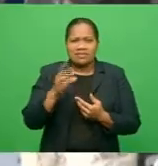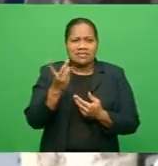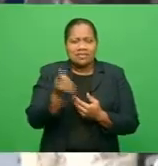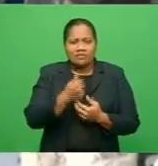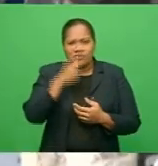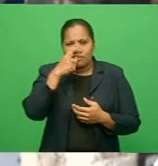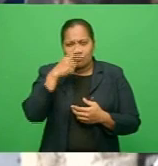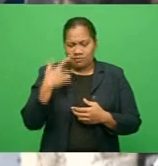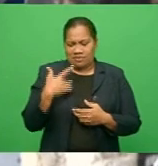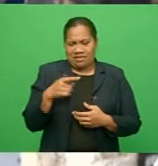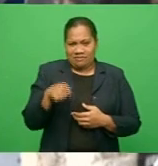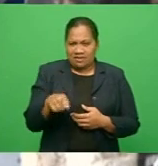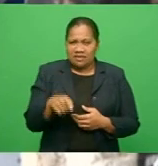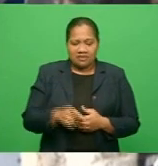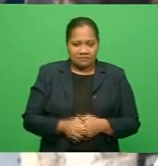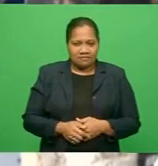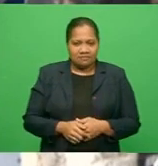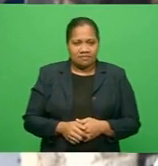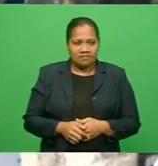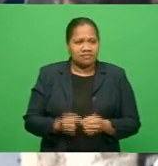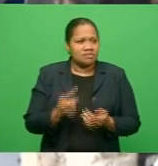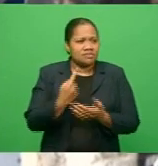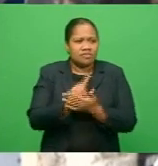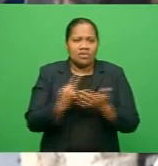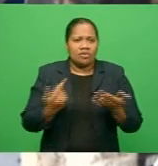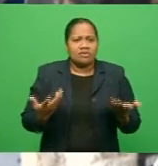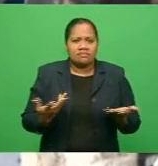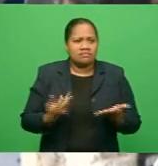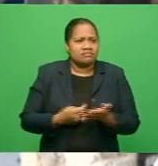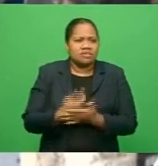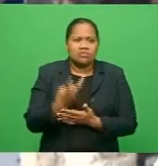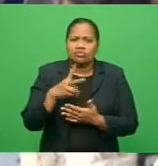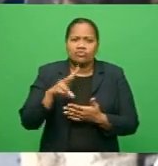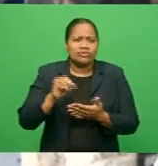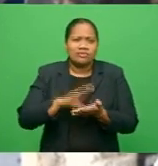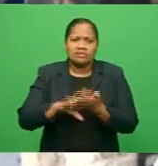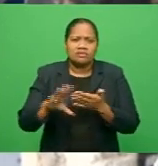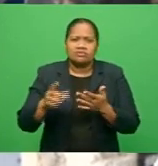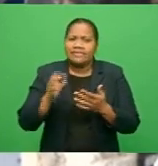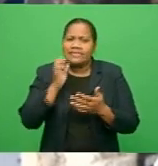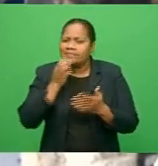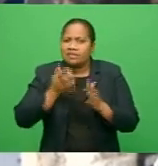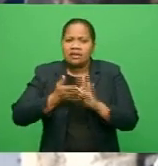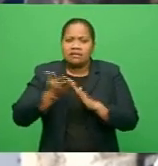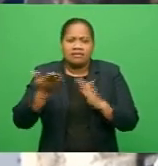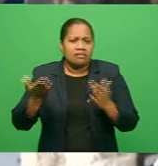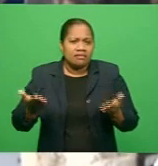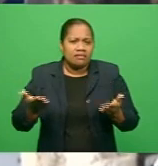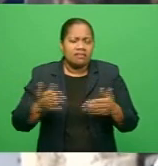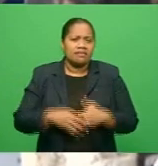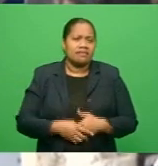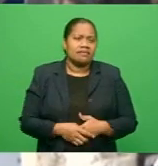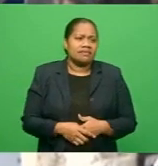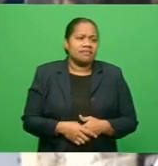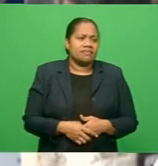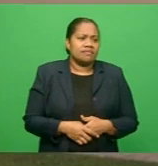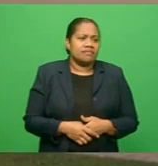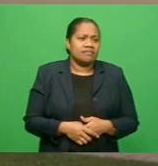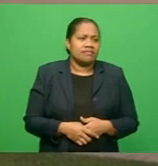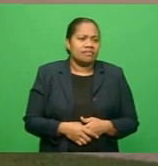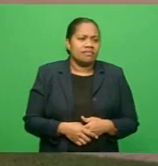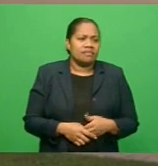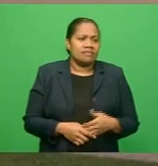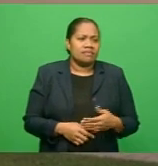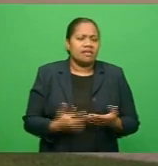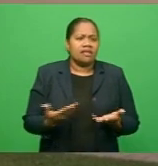PRB flat, you only pay $20 or maybe a little higher, depending upon your income. And whereas you are